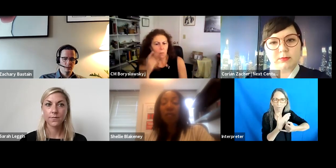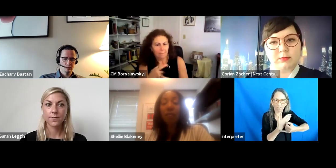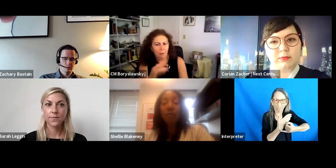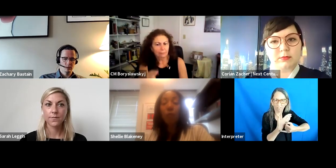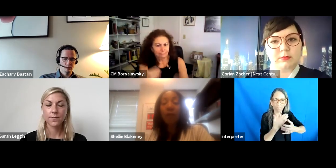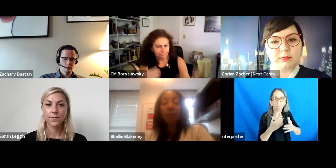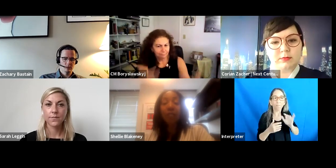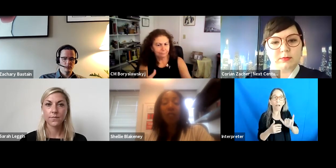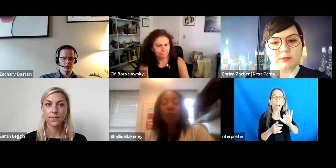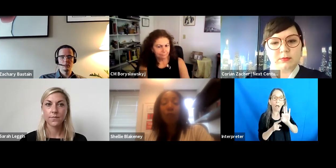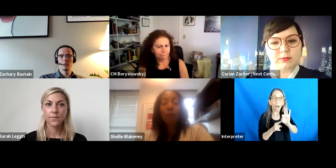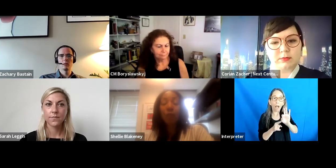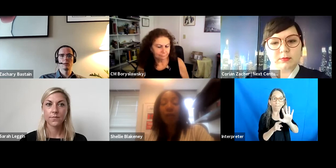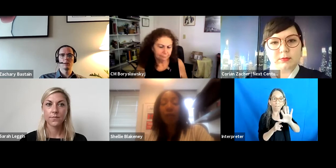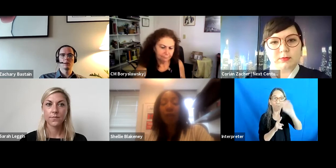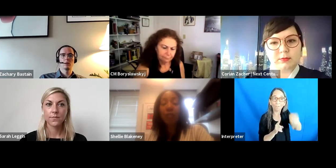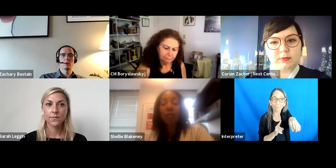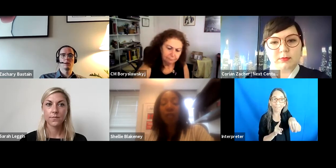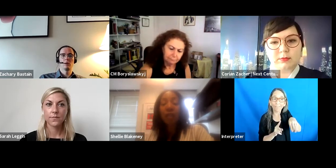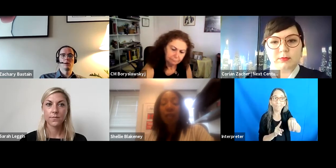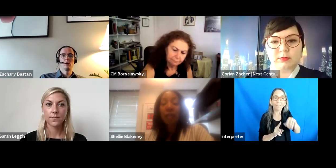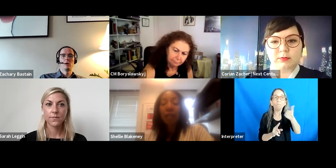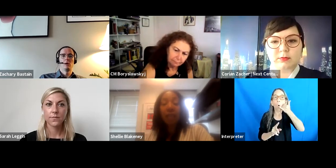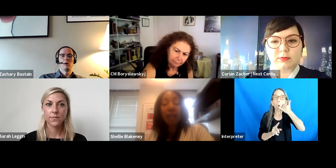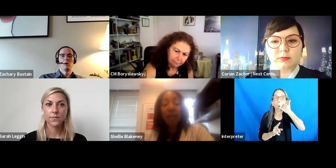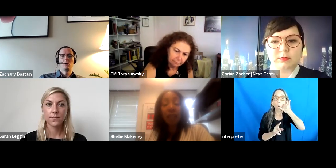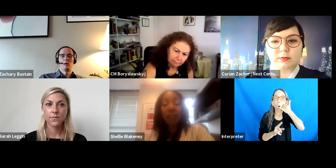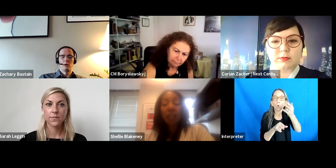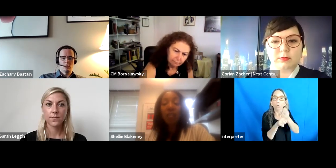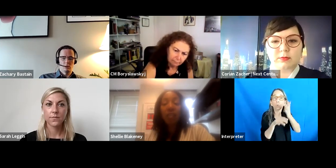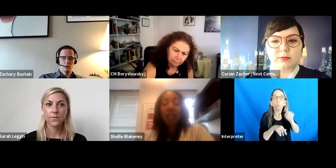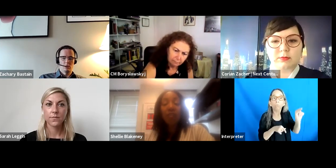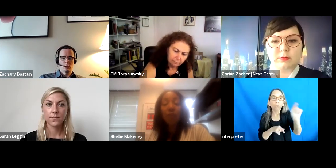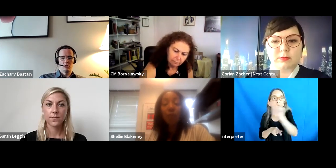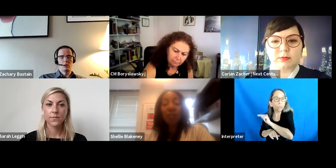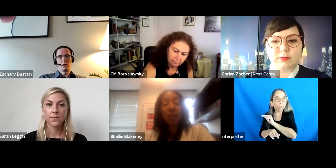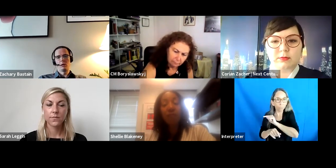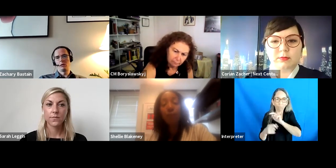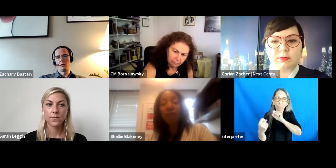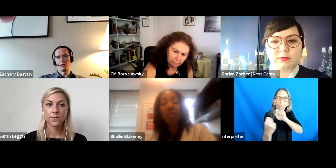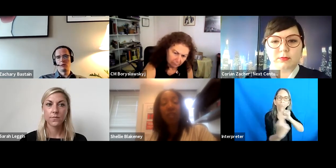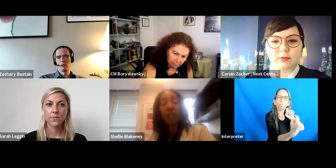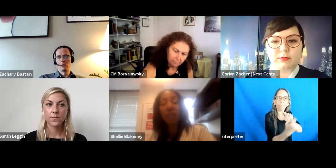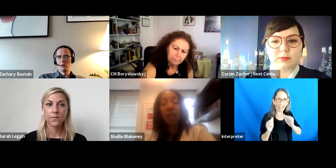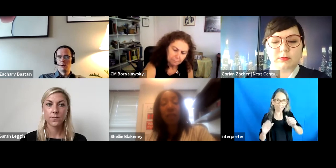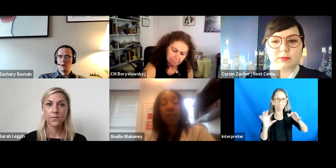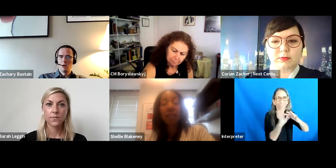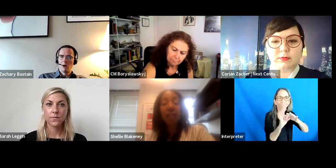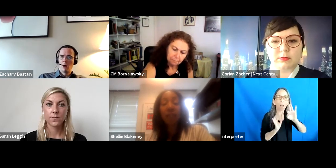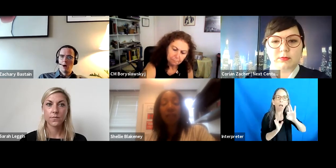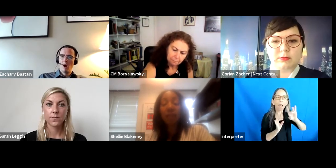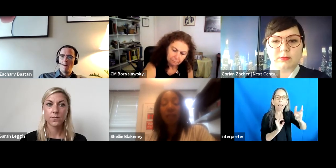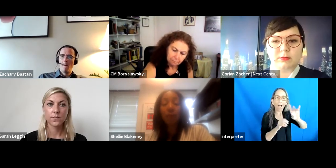95% of wireless consumers throughout the country can connect to the National Suicide Prevention Lifeline